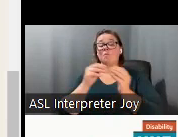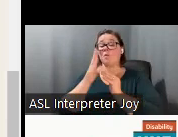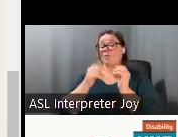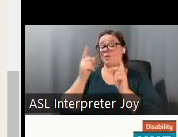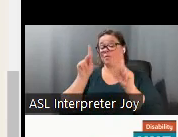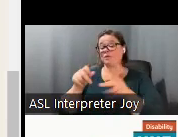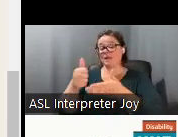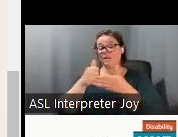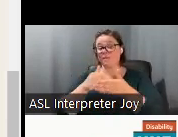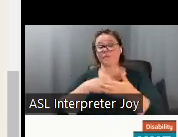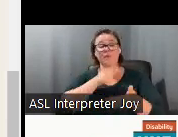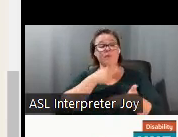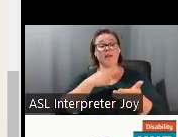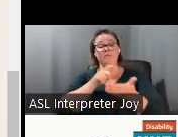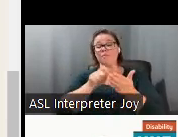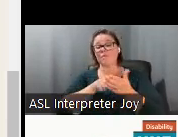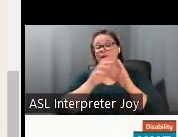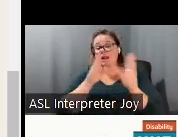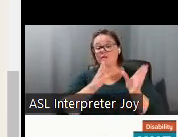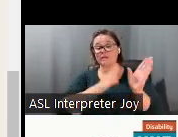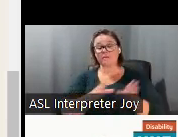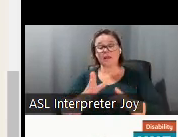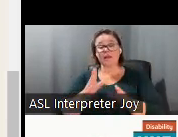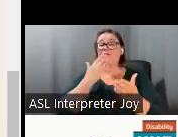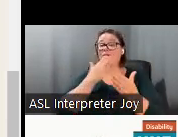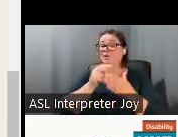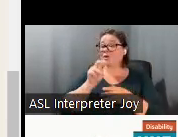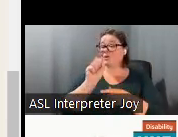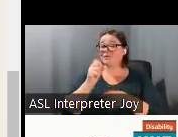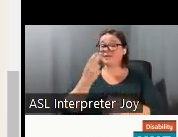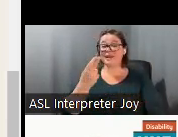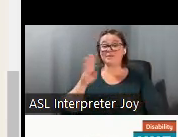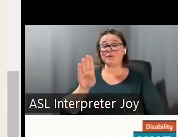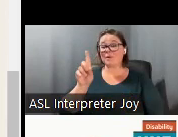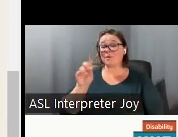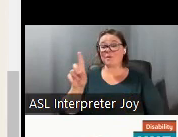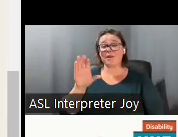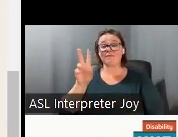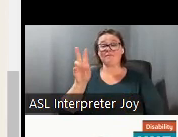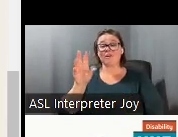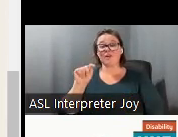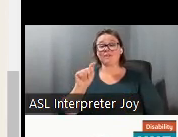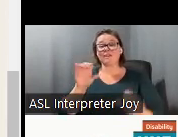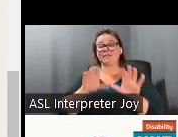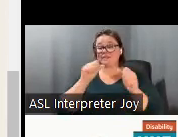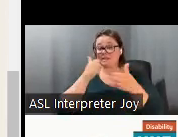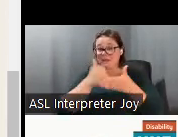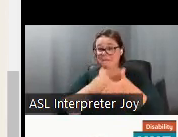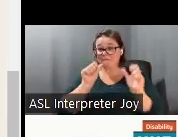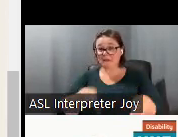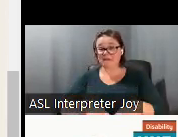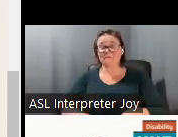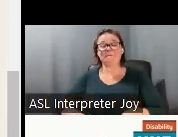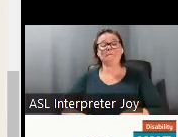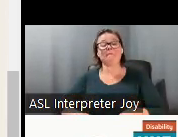I don't have a written housing plan. Good news, HB 101 vault activities can help you do that. Now, maybe